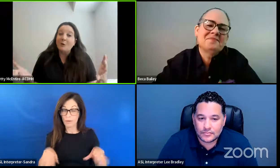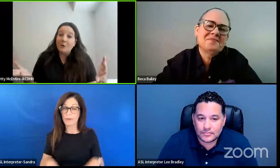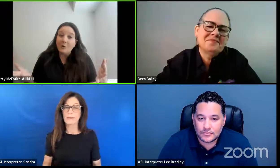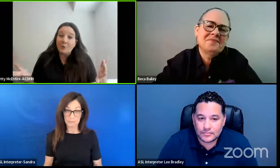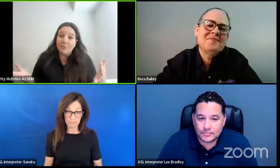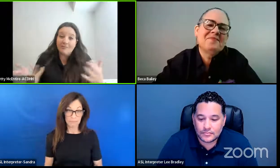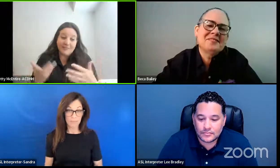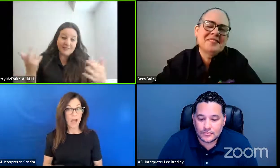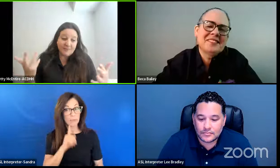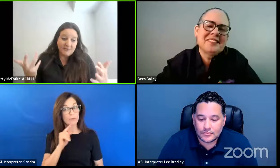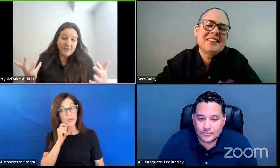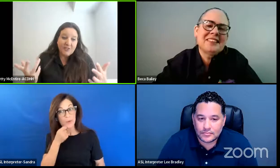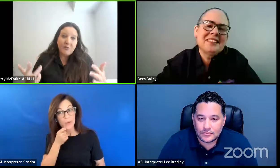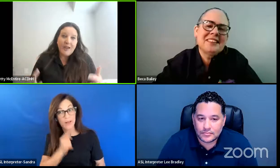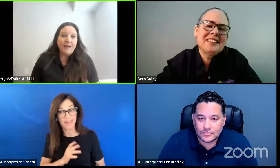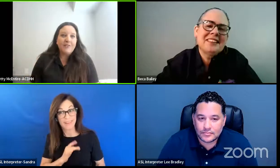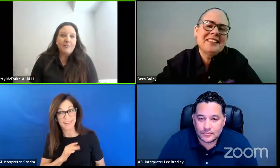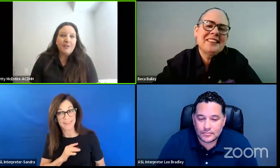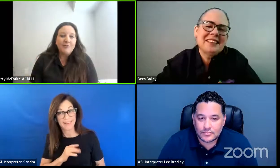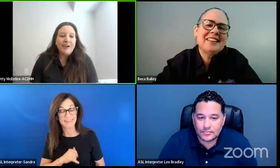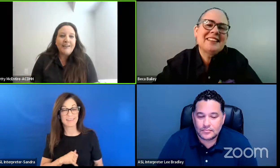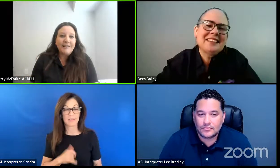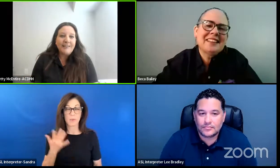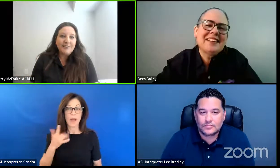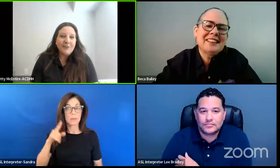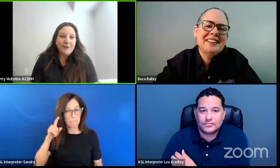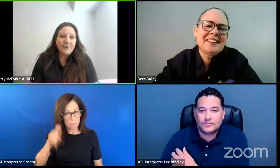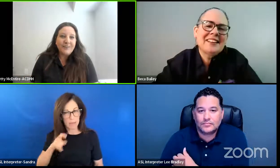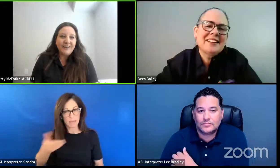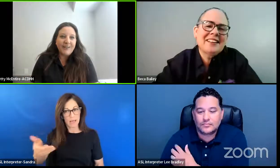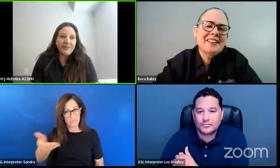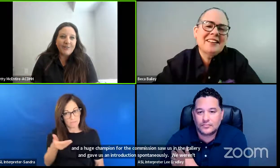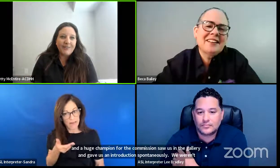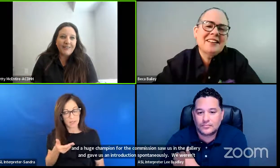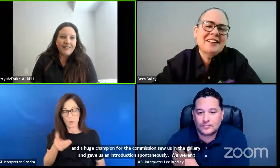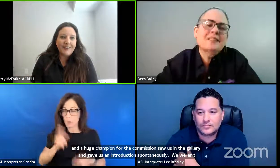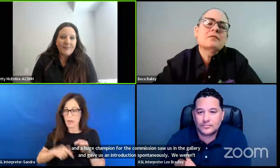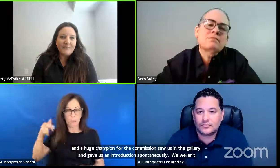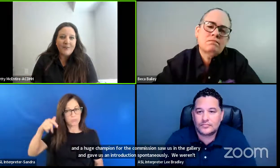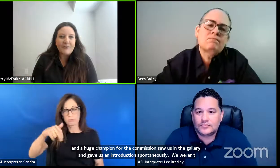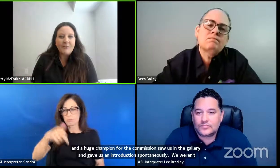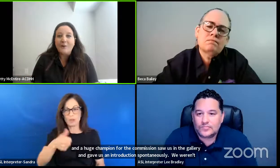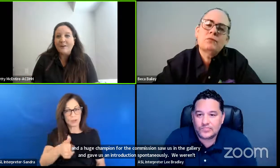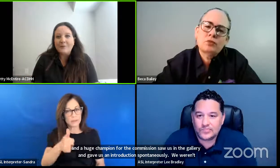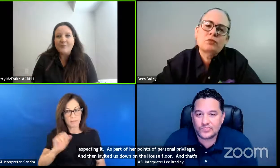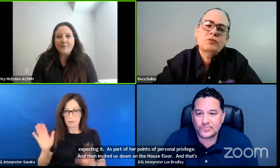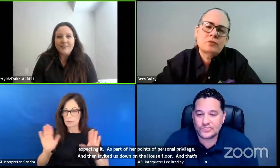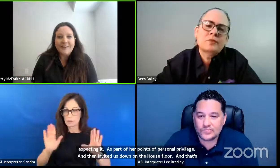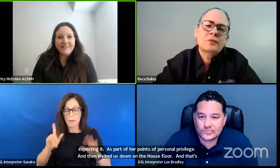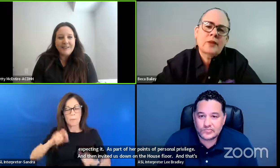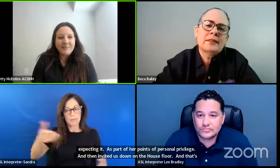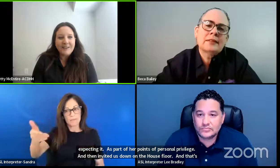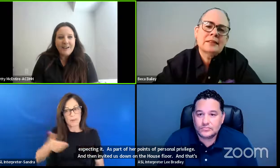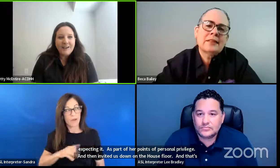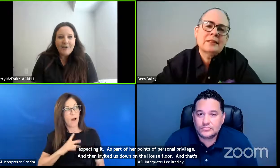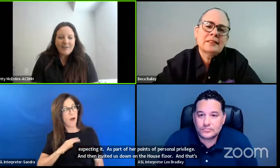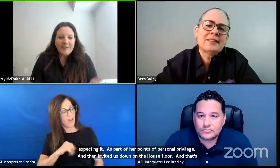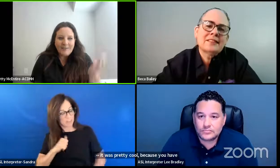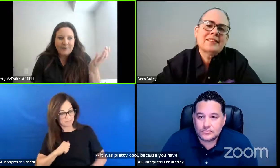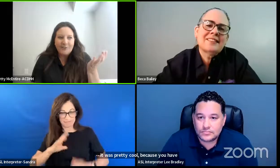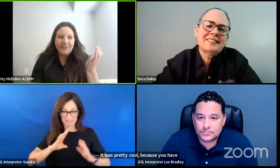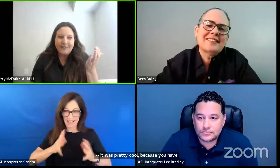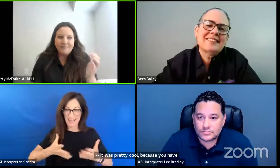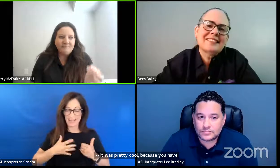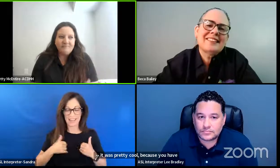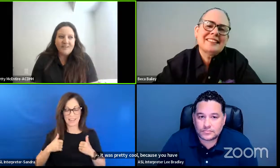it was pretty cool, because you have to be invited to go to the House on the floor, and it was pretty awesome, and